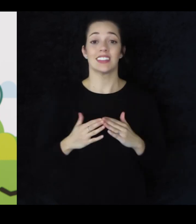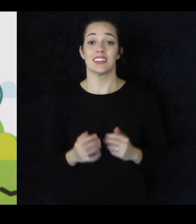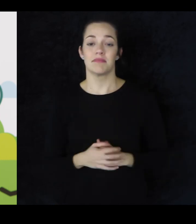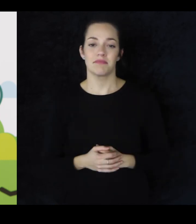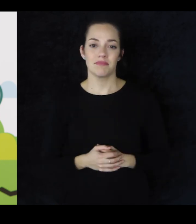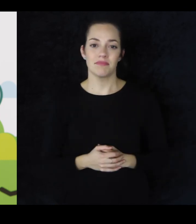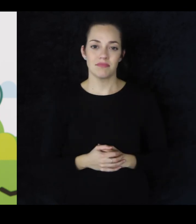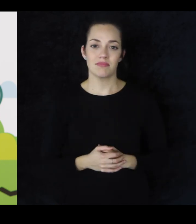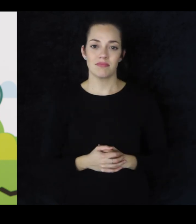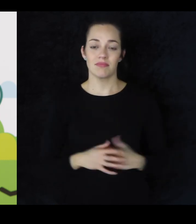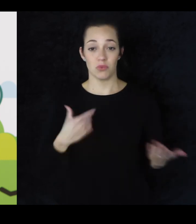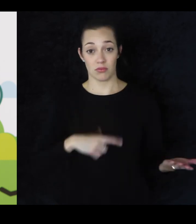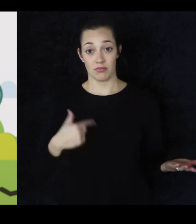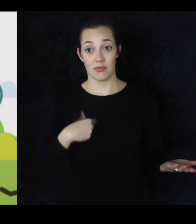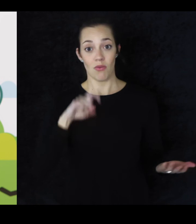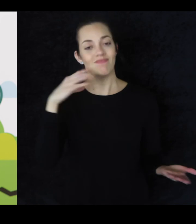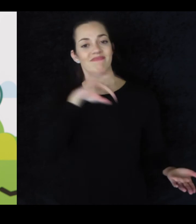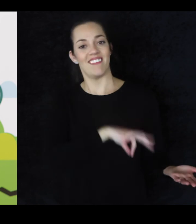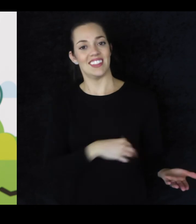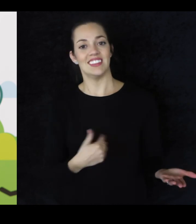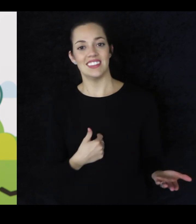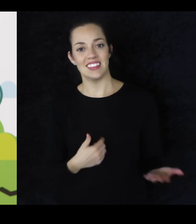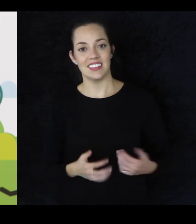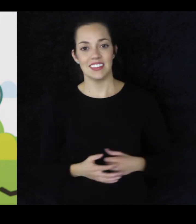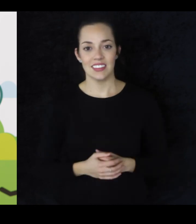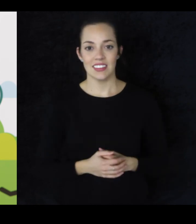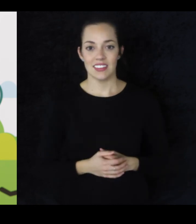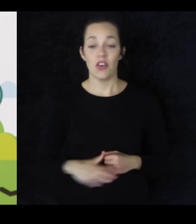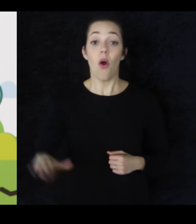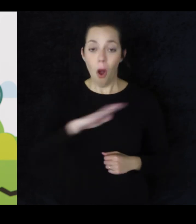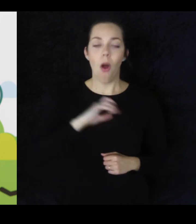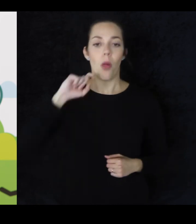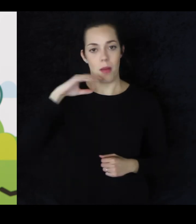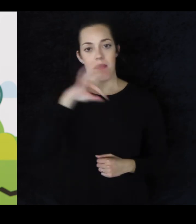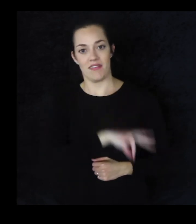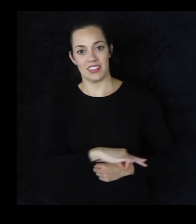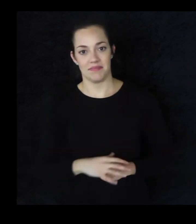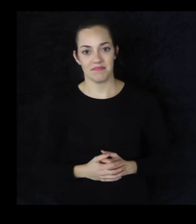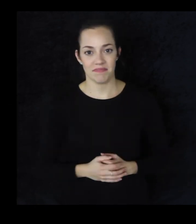because I will benefit from that, as will we all.